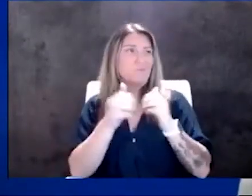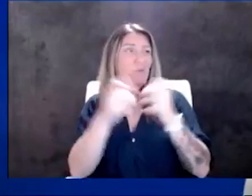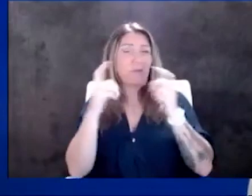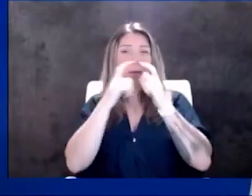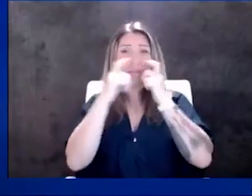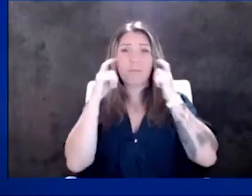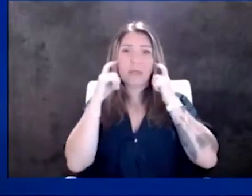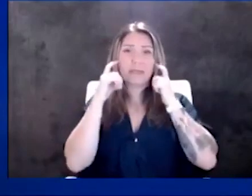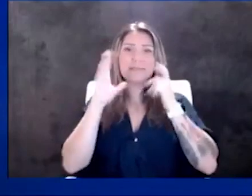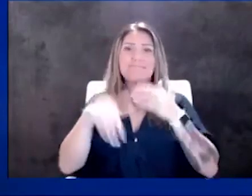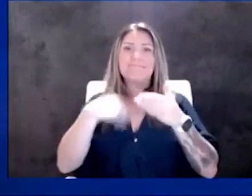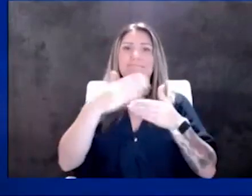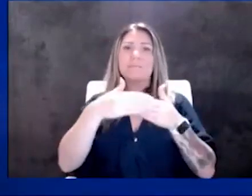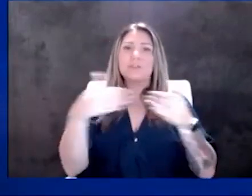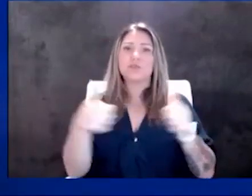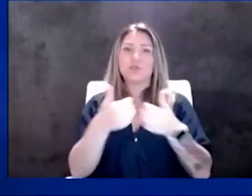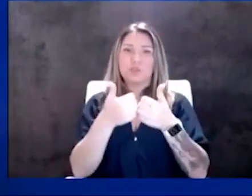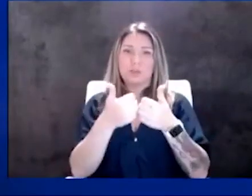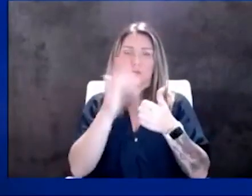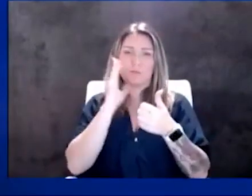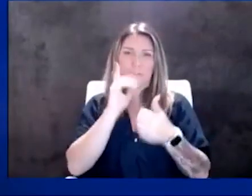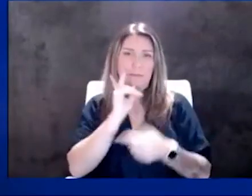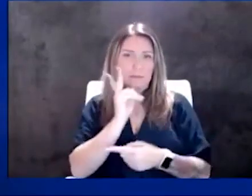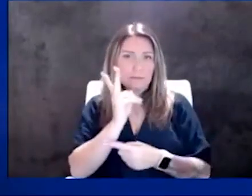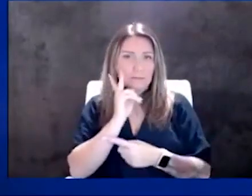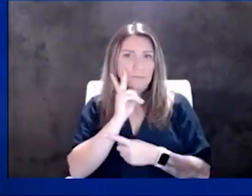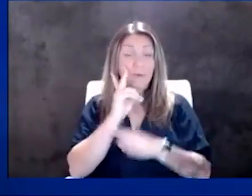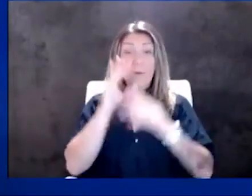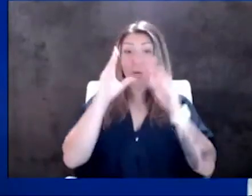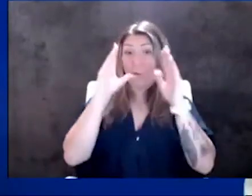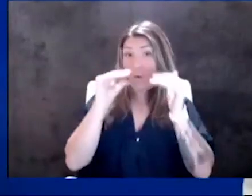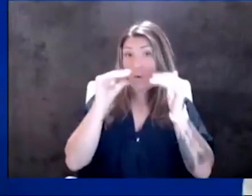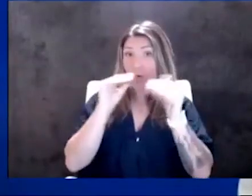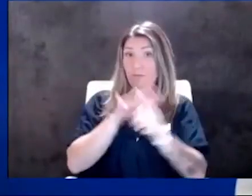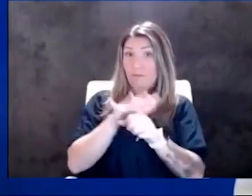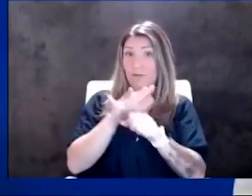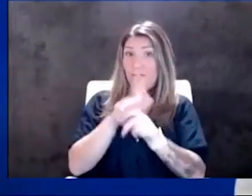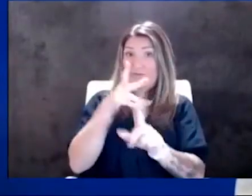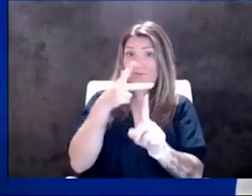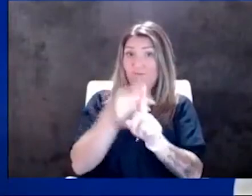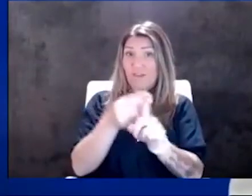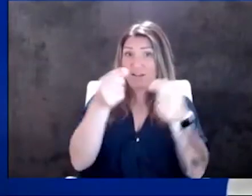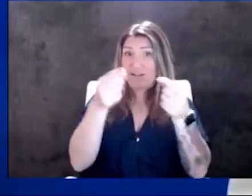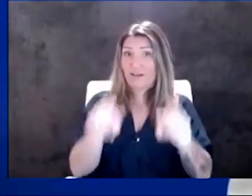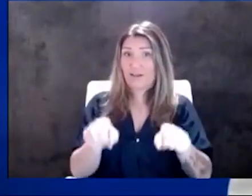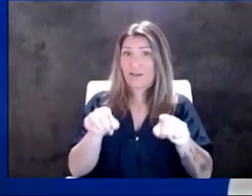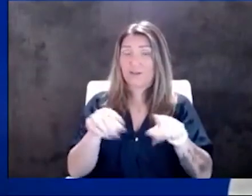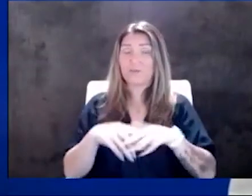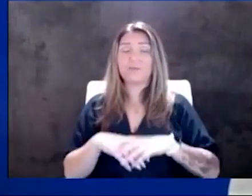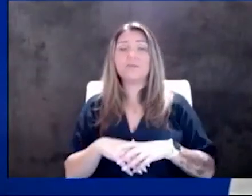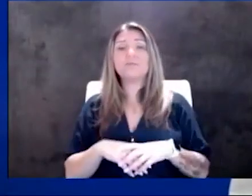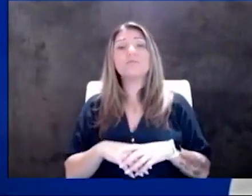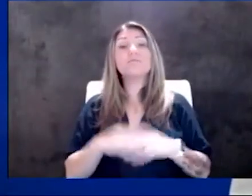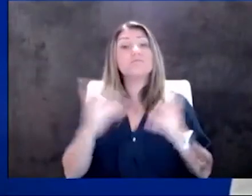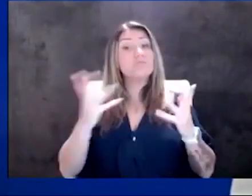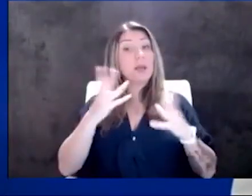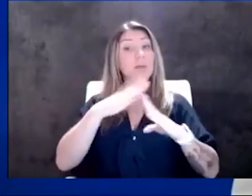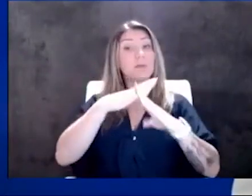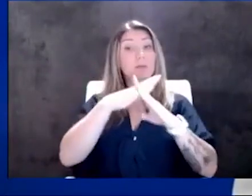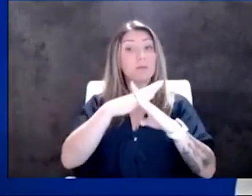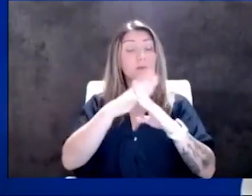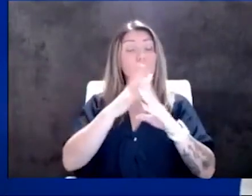we'll see. What we have to hope is there's enough vaccination that's occurred, and maybe there's going to be immunity from people who've had and recovered